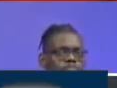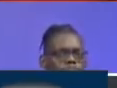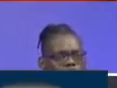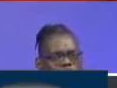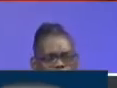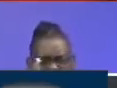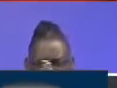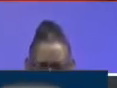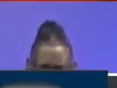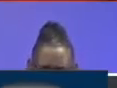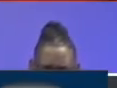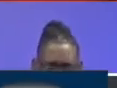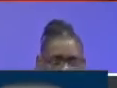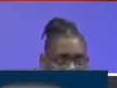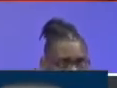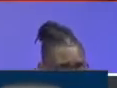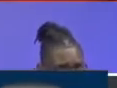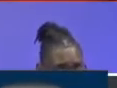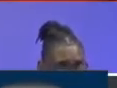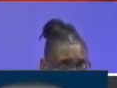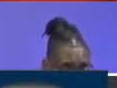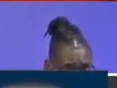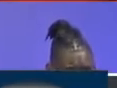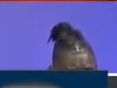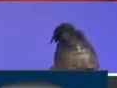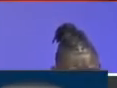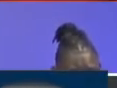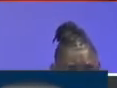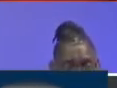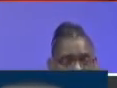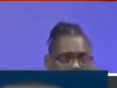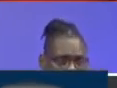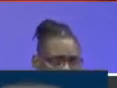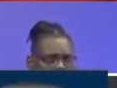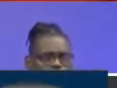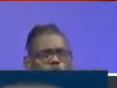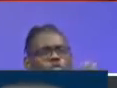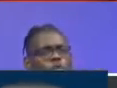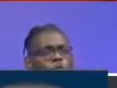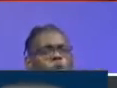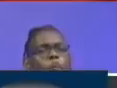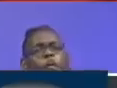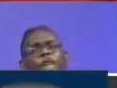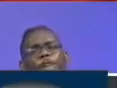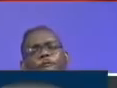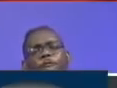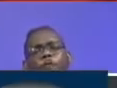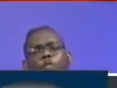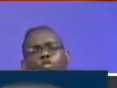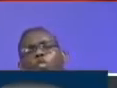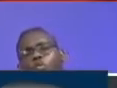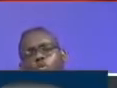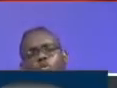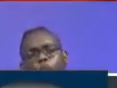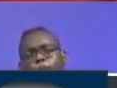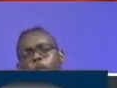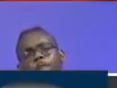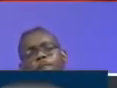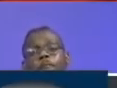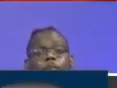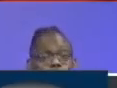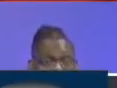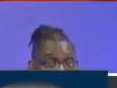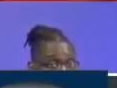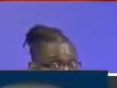to work, to present a vaccine or a medical exemption certificate. And if you have a medical exemption certificate,